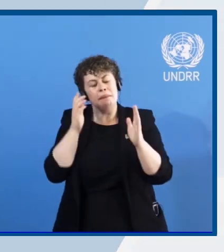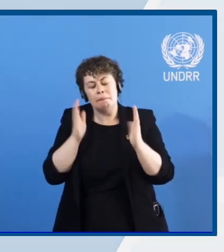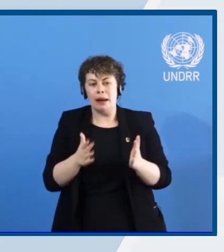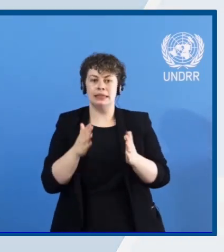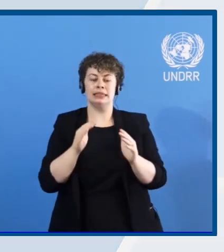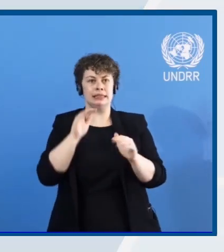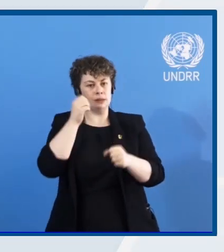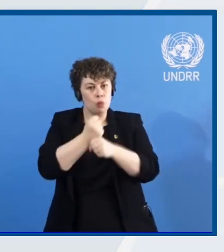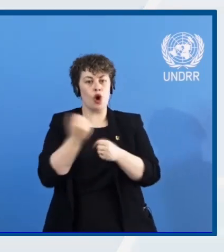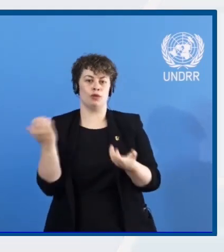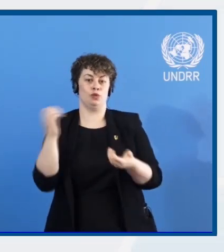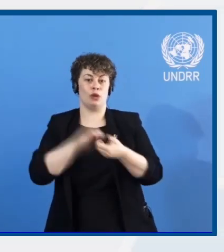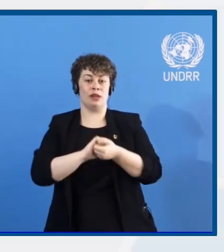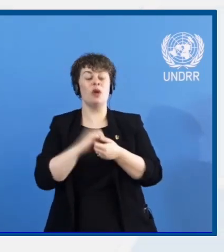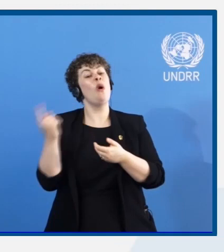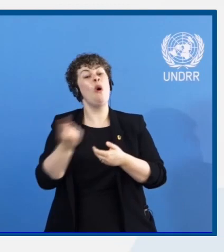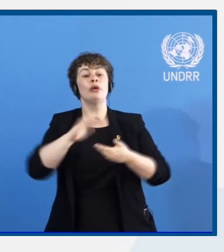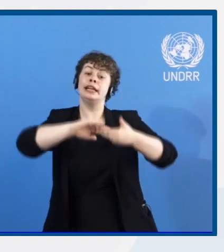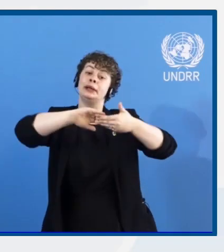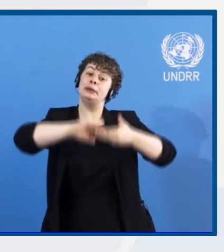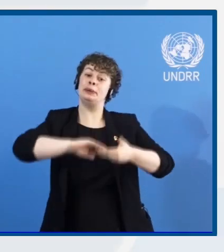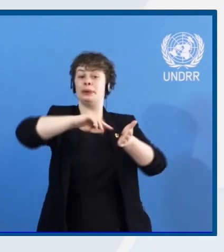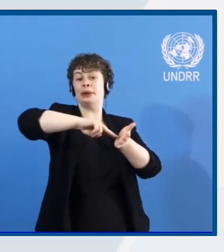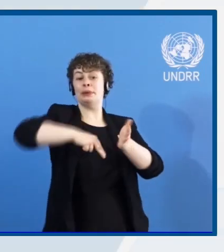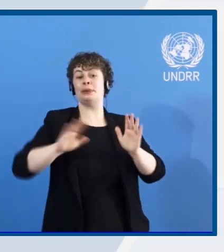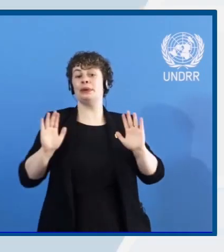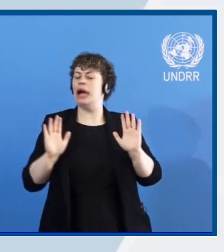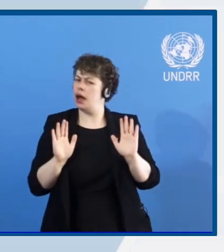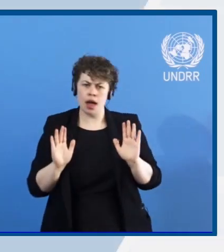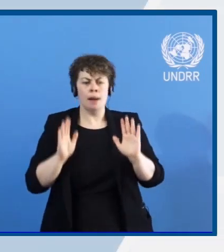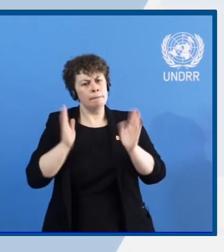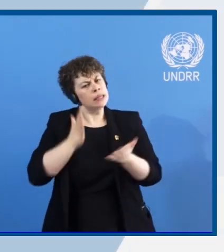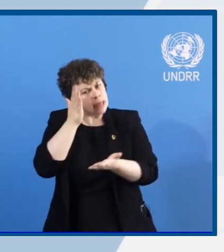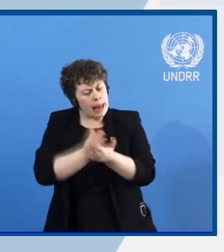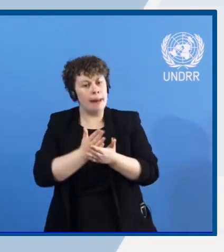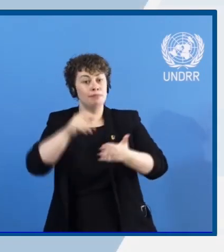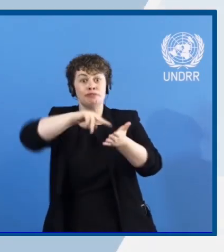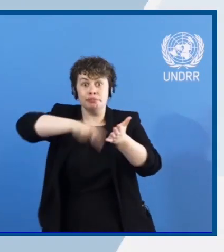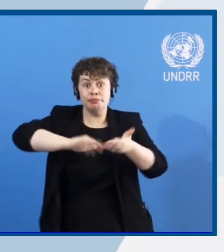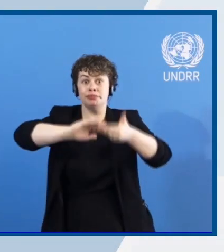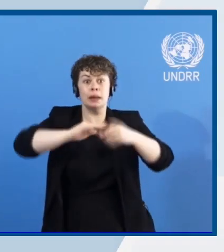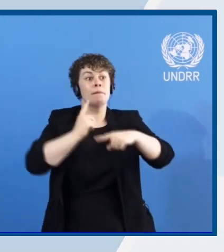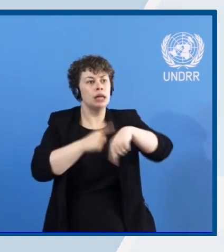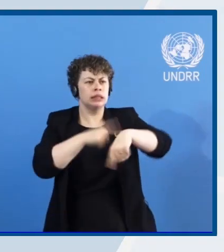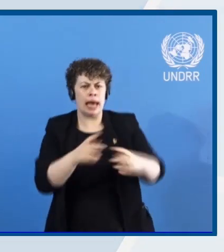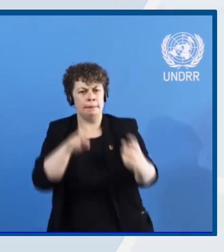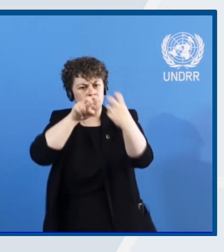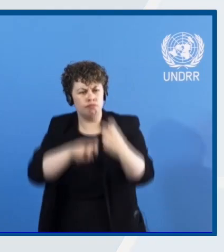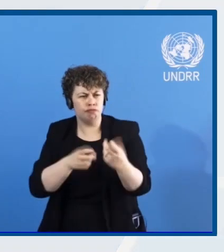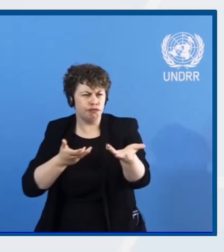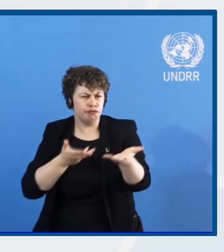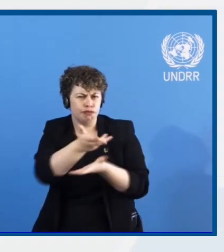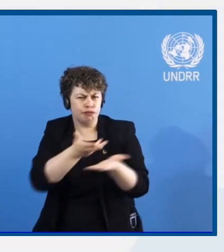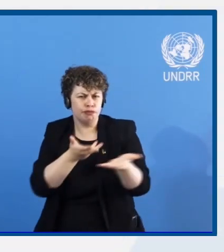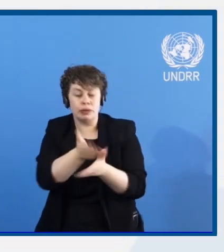but meaningful cooperation, and contributions across the institutions and actors.